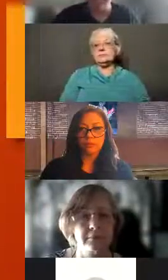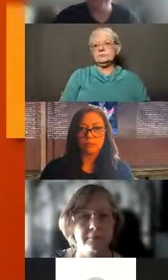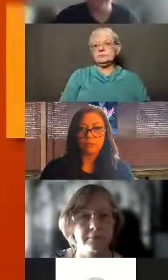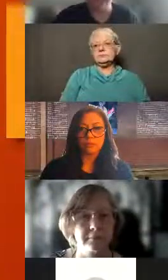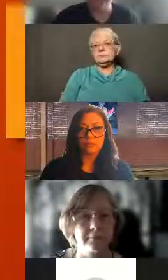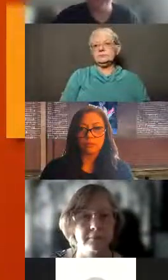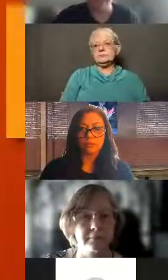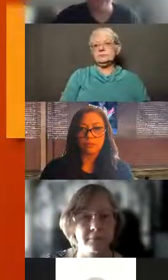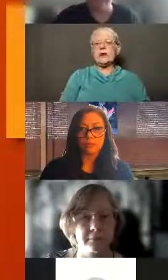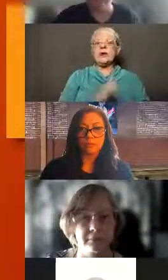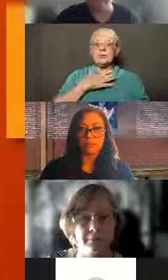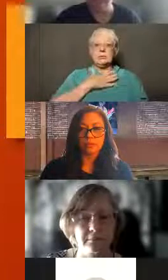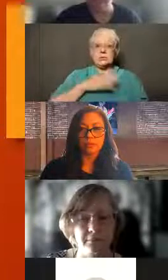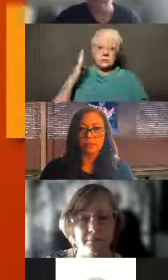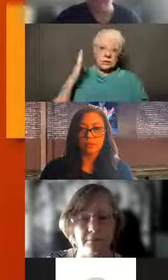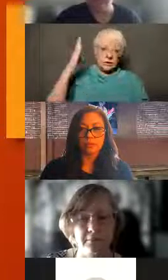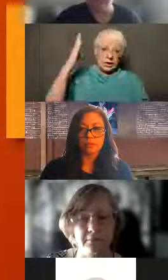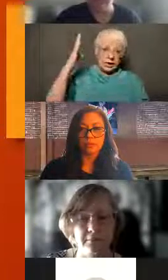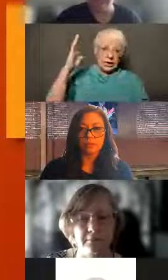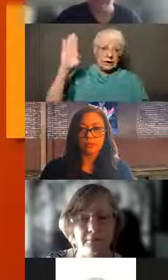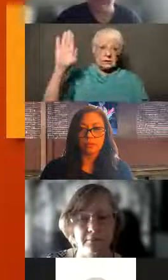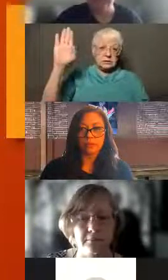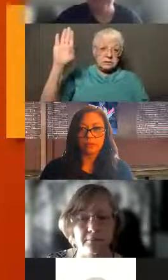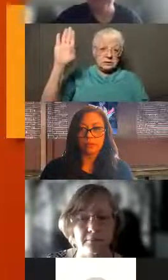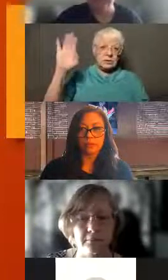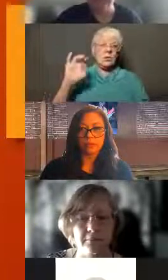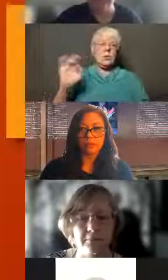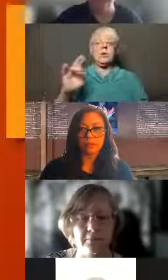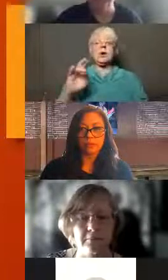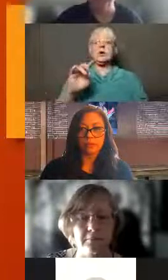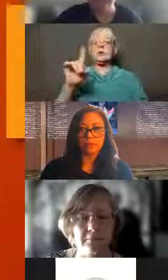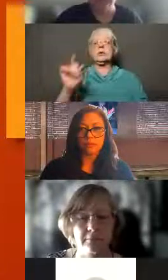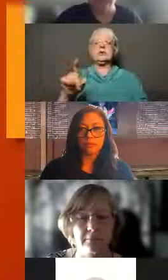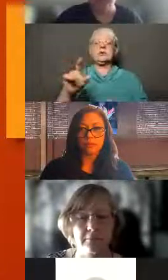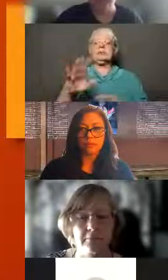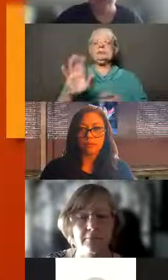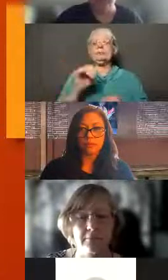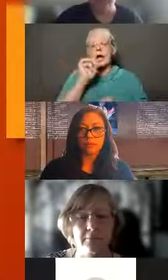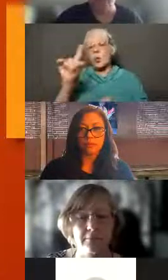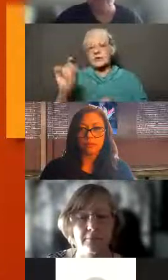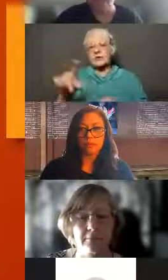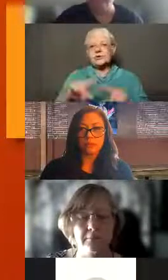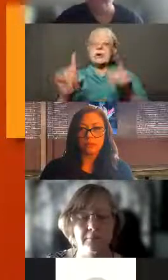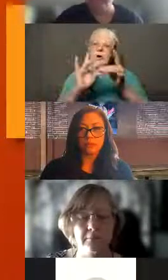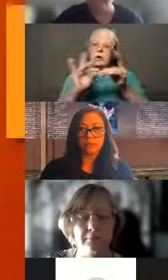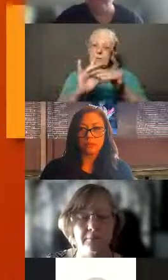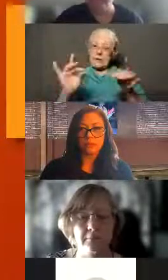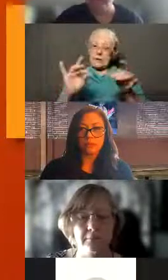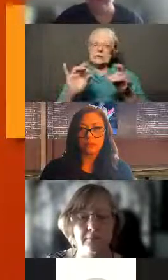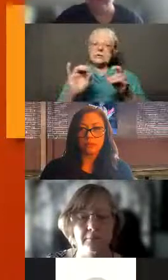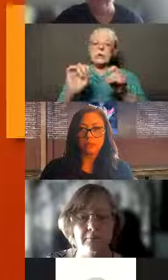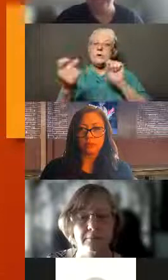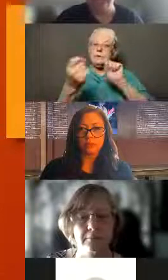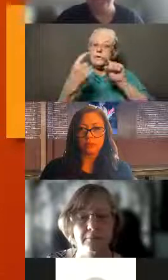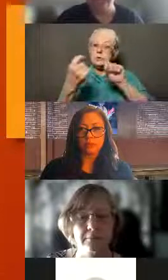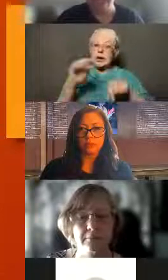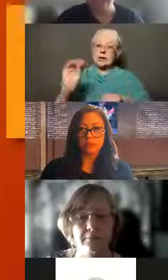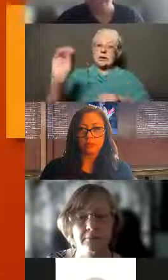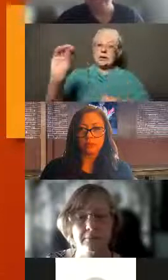Please raise your hand, or you can put your question or comment, I'm sorry, not question, but you can put your comment or feedback in the chat.